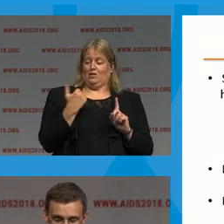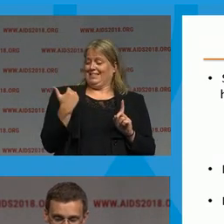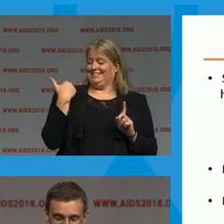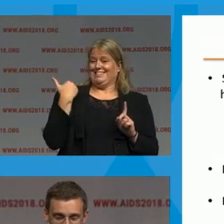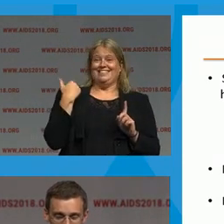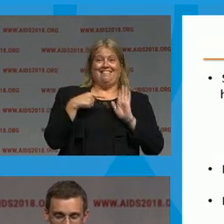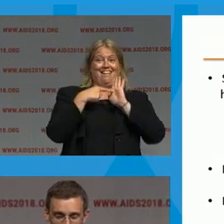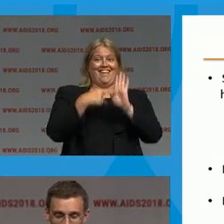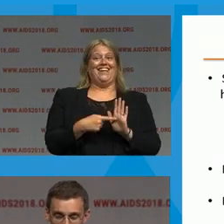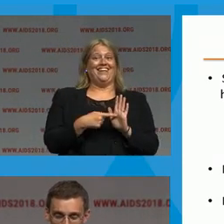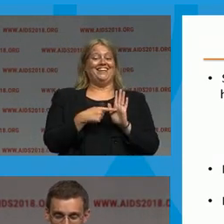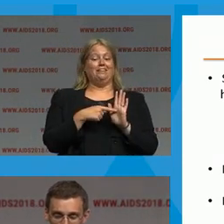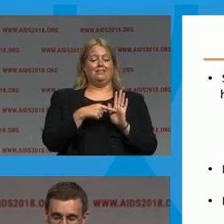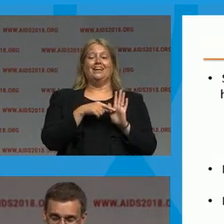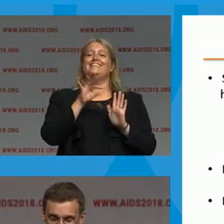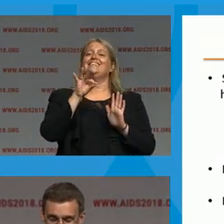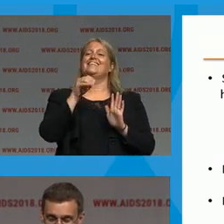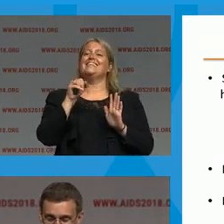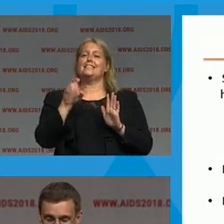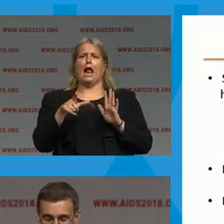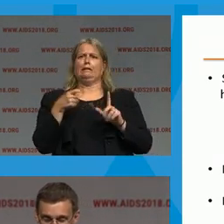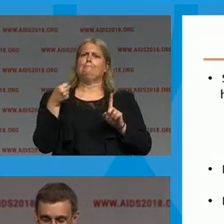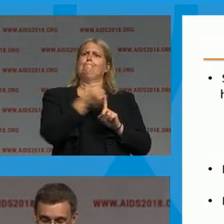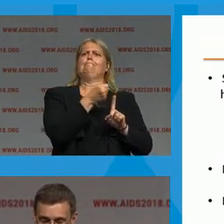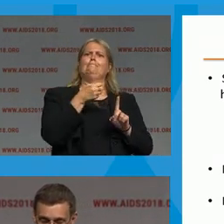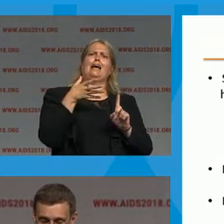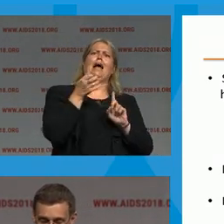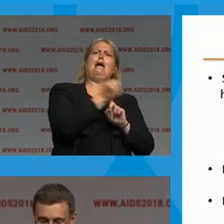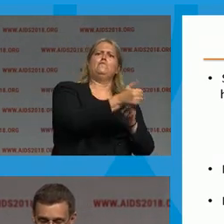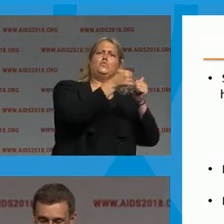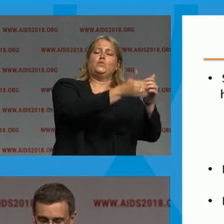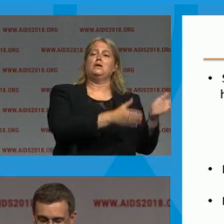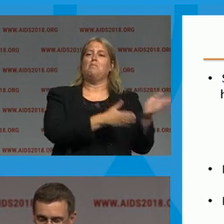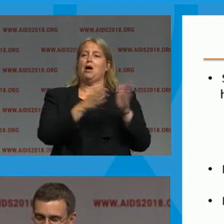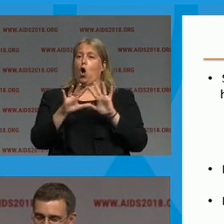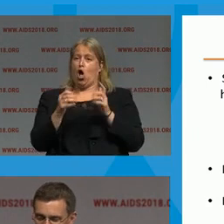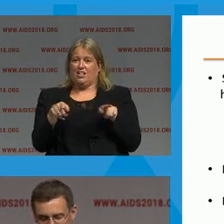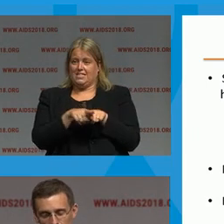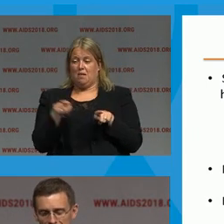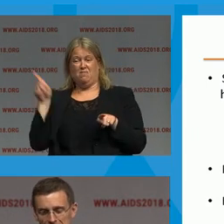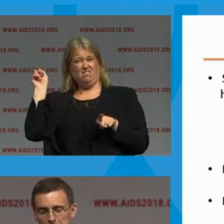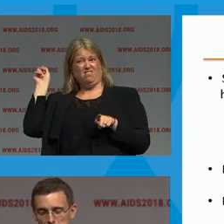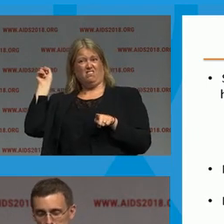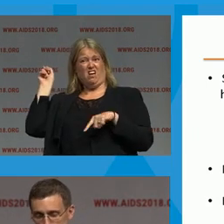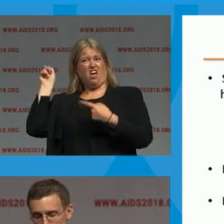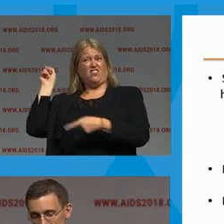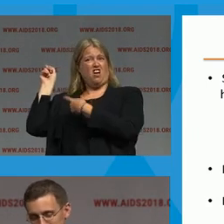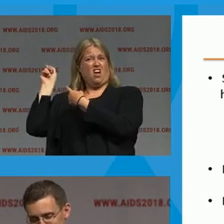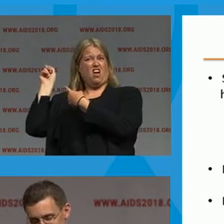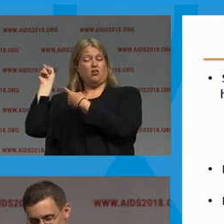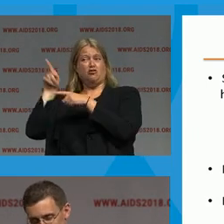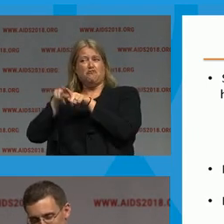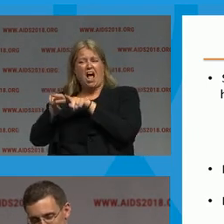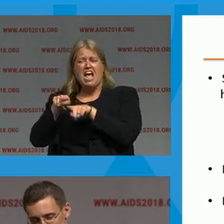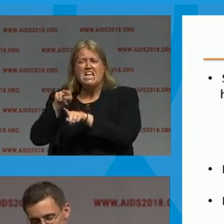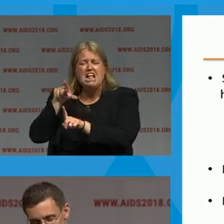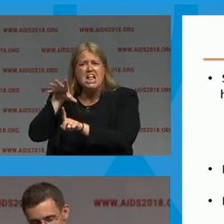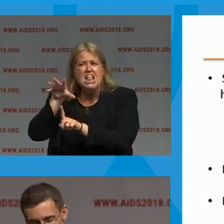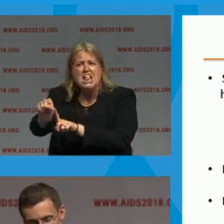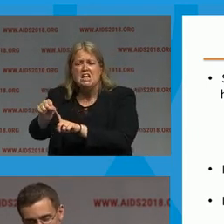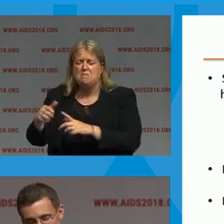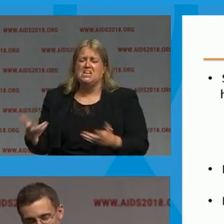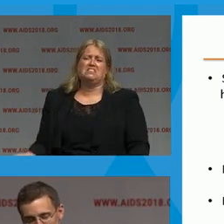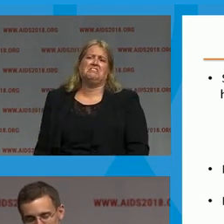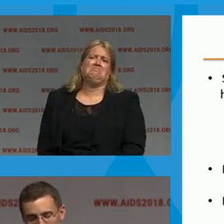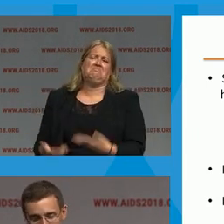T cell. They're not all so potent. Here's another one in red. Tries to kill this target cell, but it's kind of